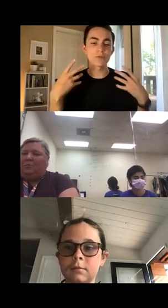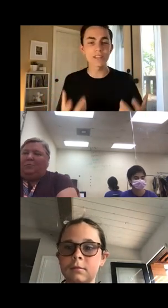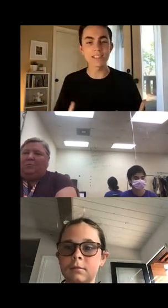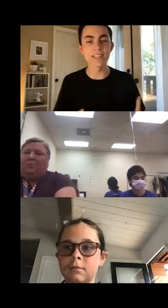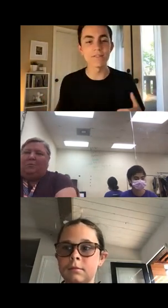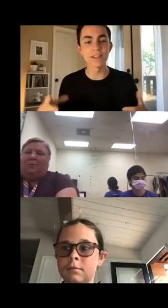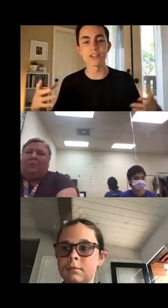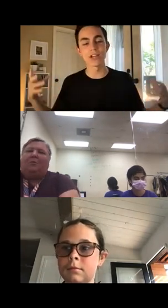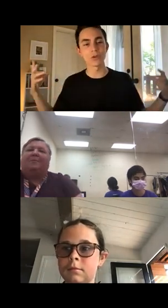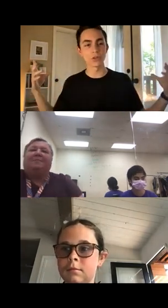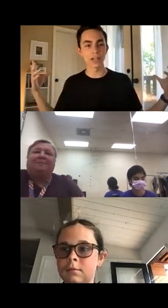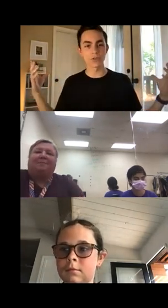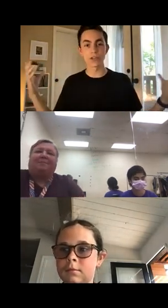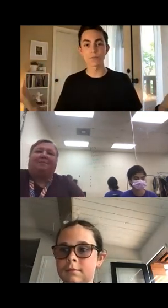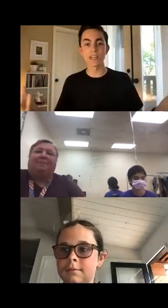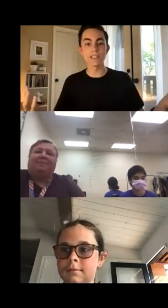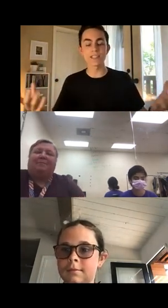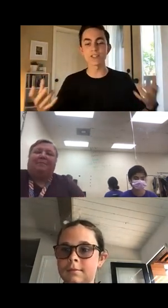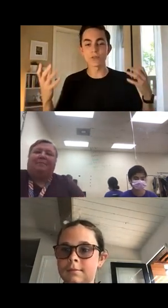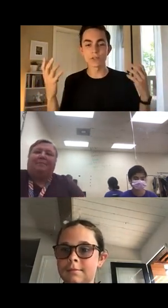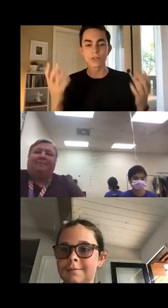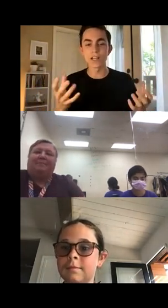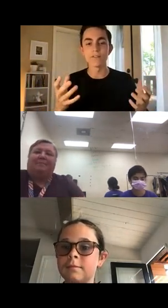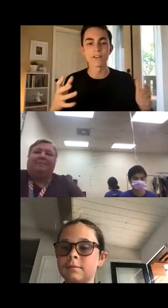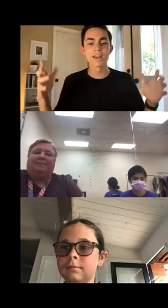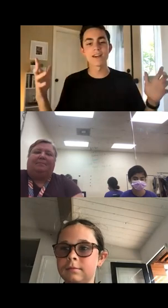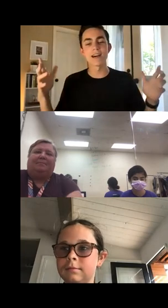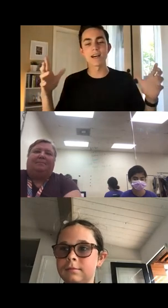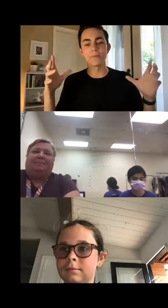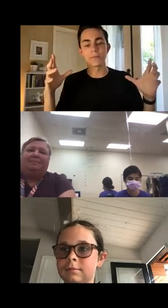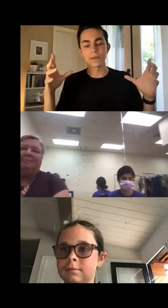be expressive and utilize 3D space. And so there's a lot of